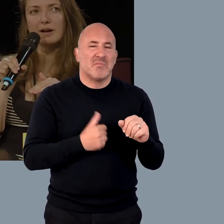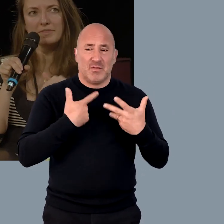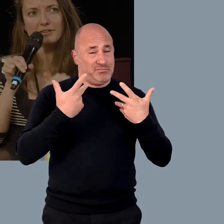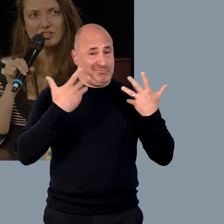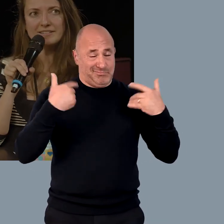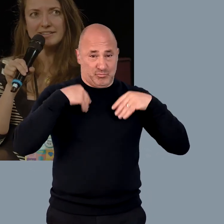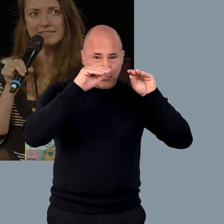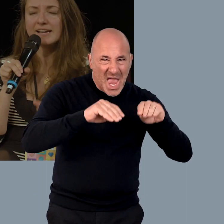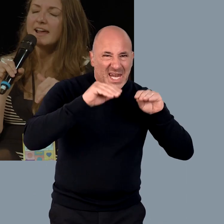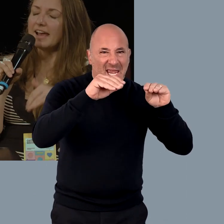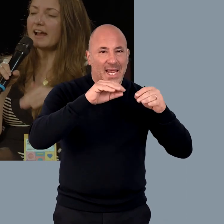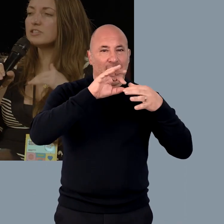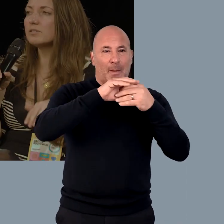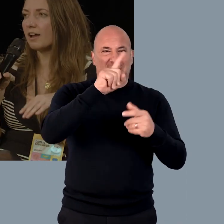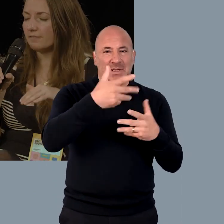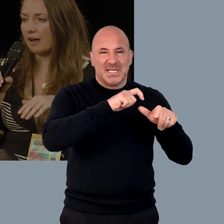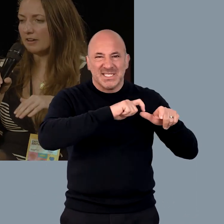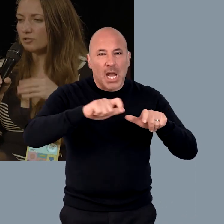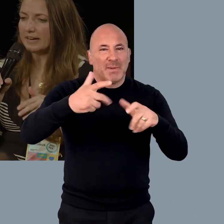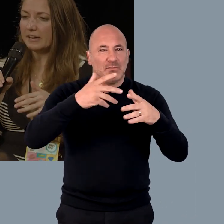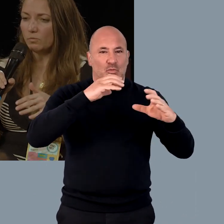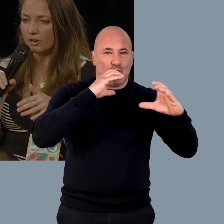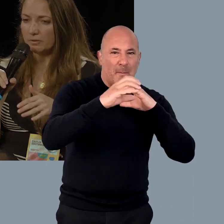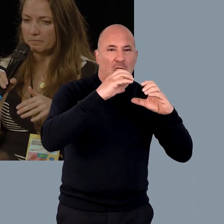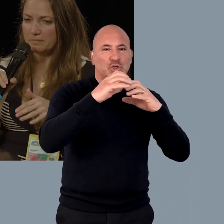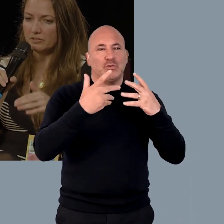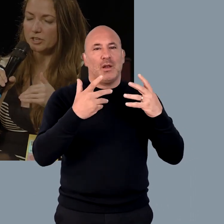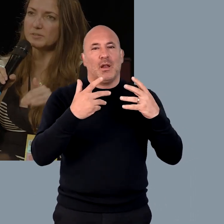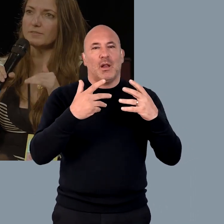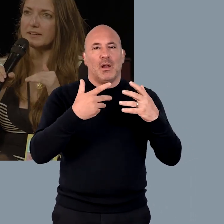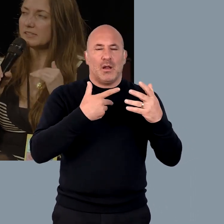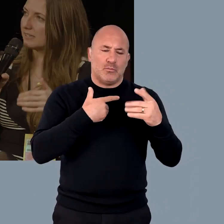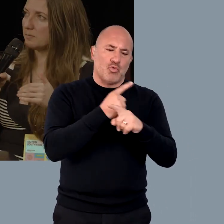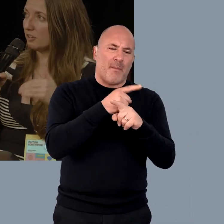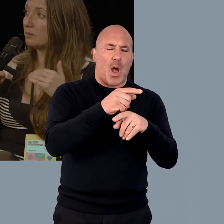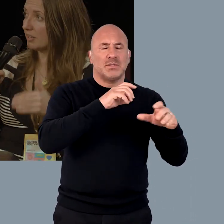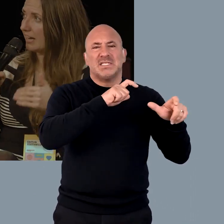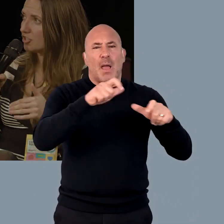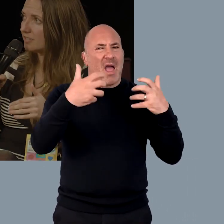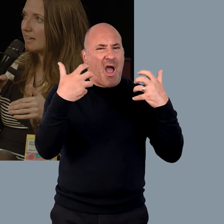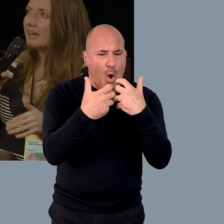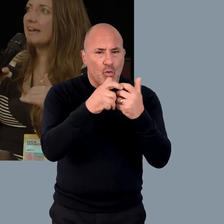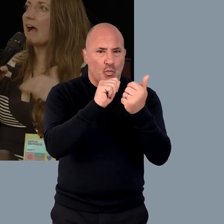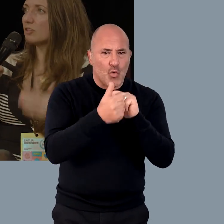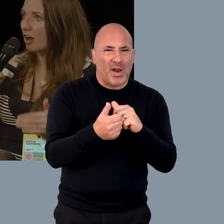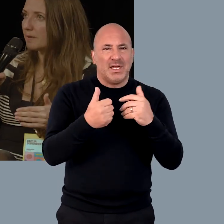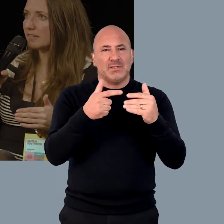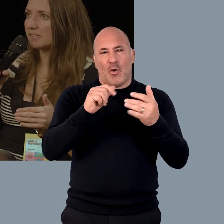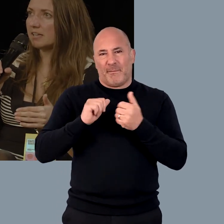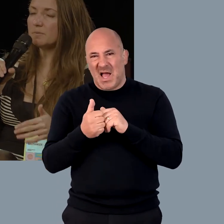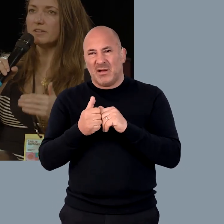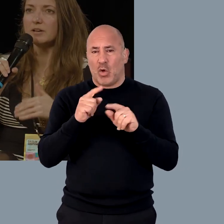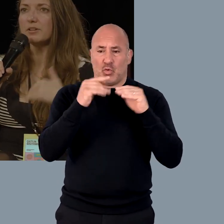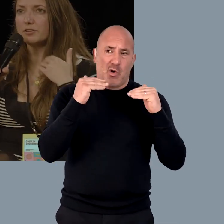of like figuring out what their agenda is. And I do a lot of training and work with people in terms of like sustainability communication and how to talk